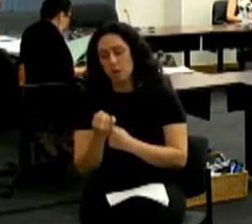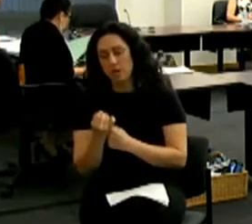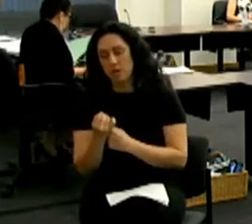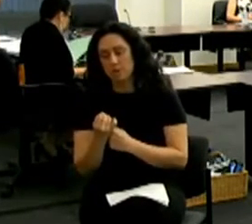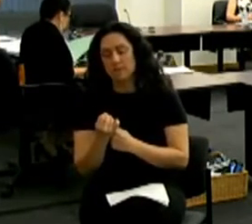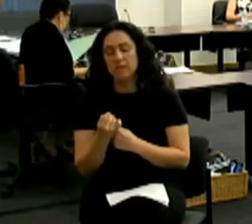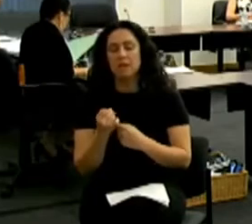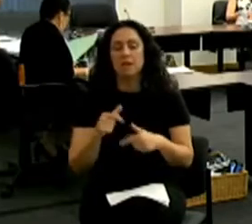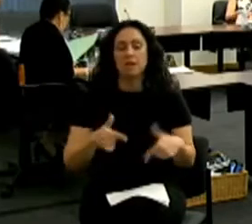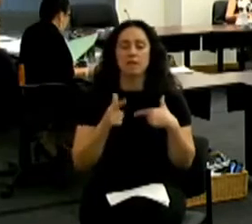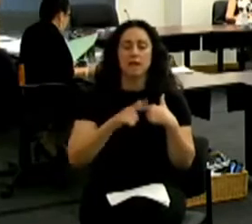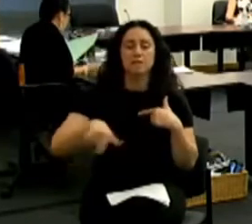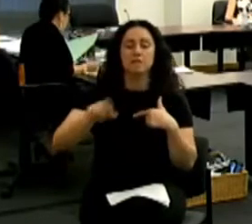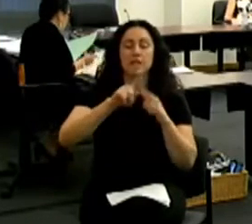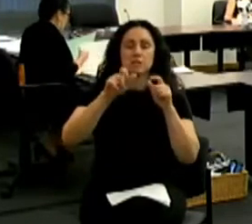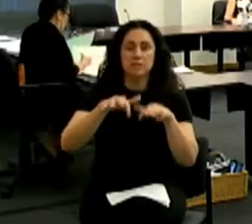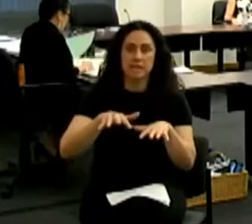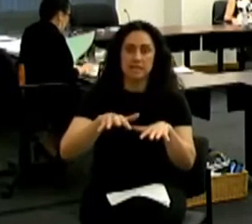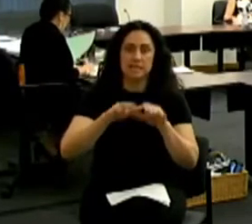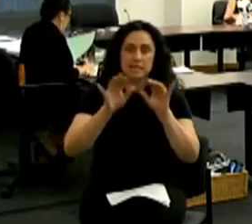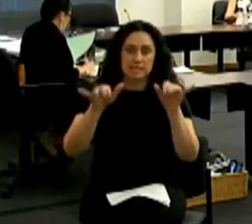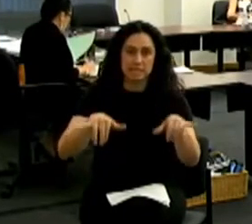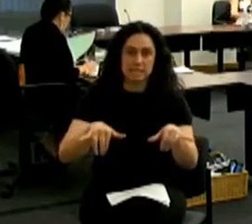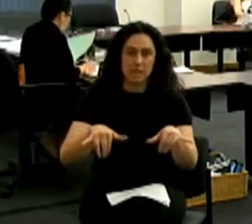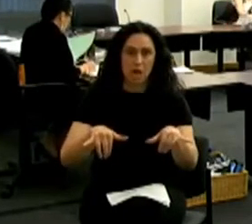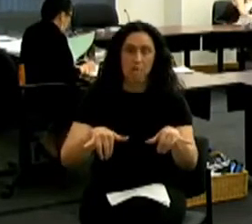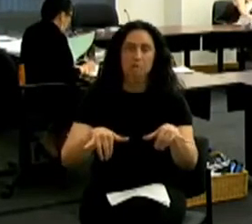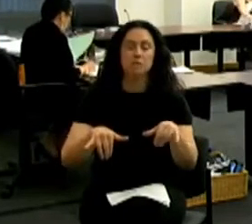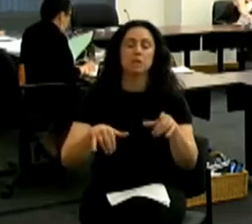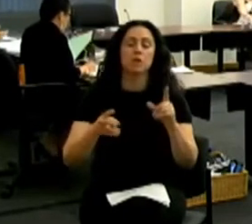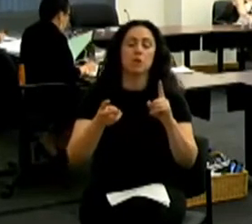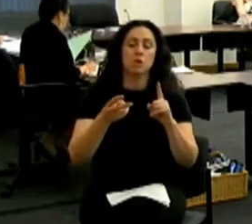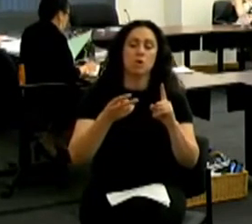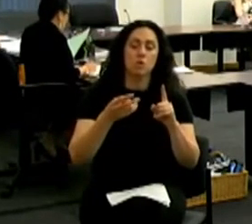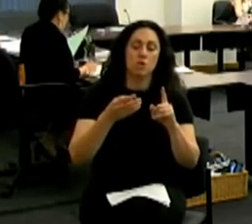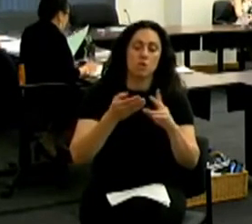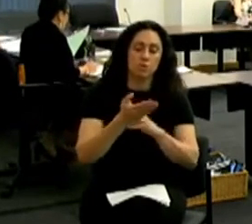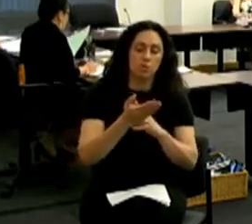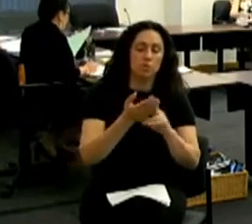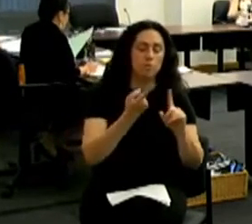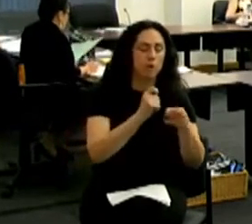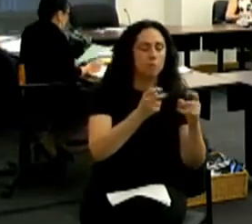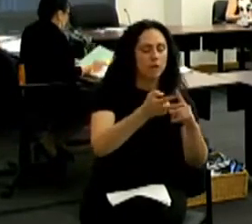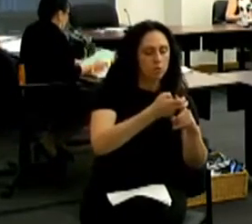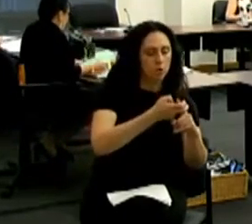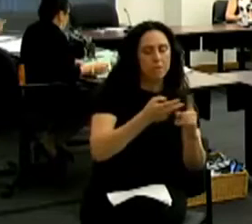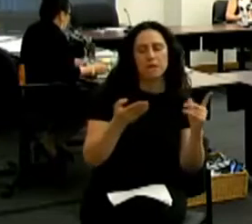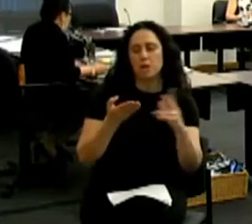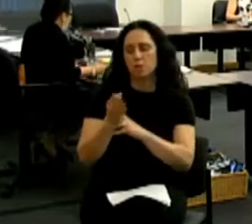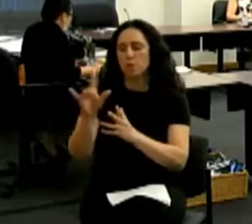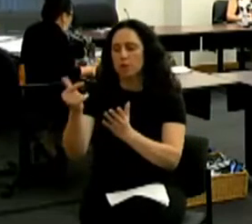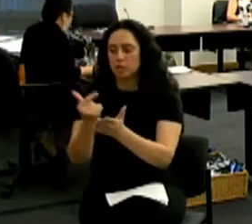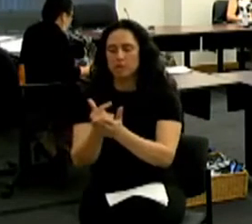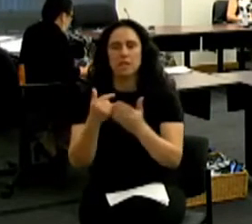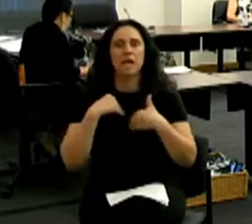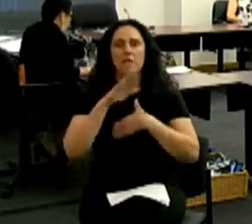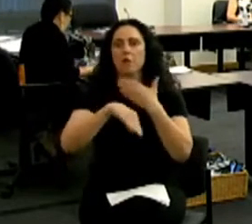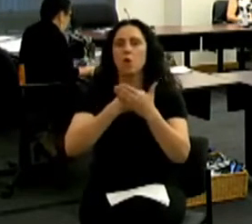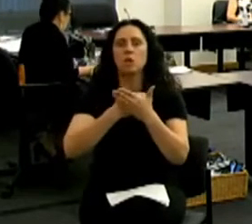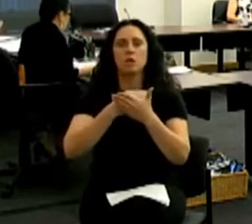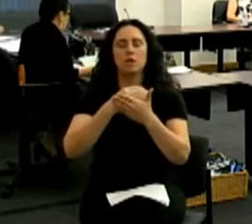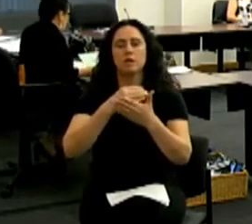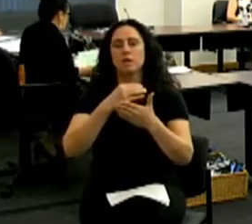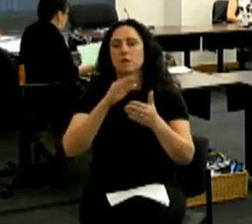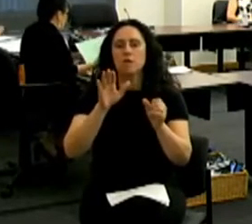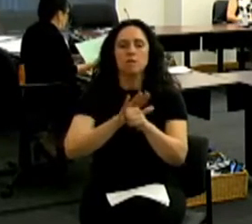start life cycle testing, test systems from recruitment through graduation. So we had the whole full year cycle,